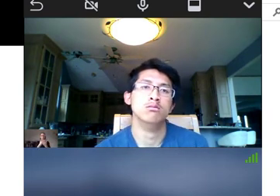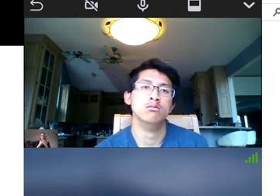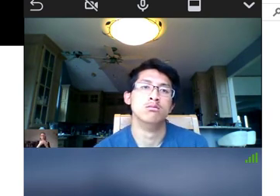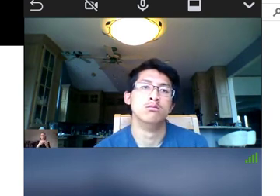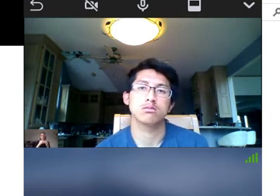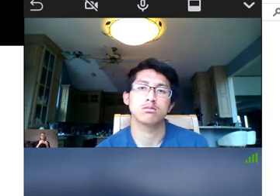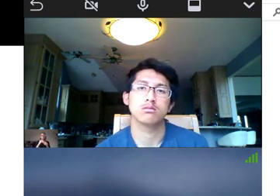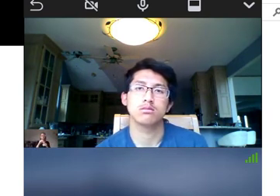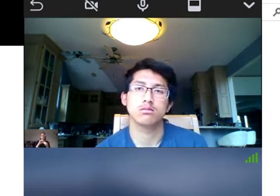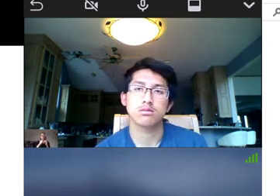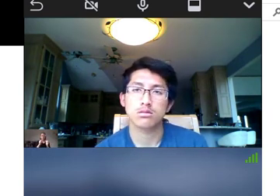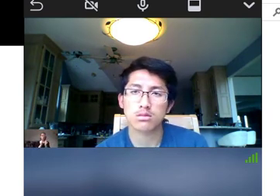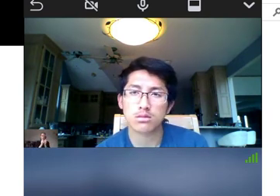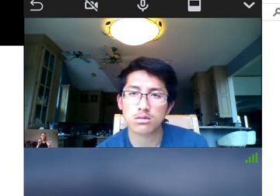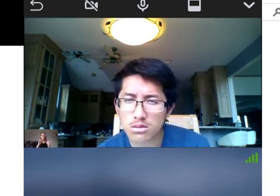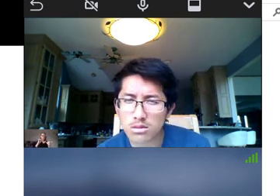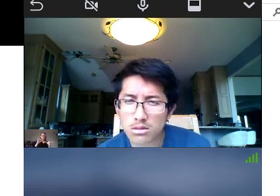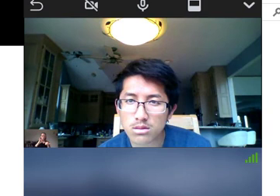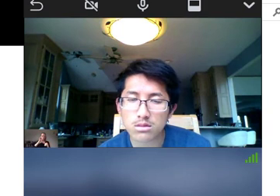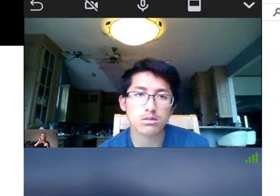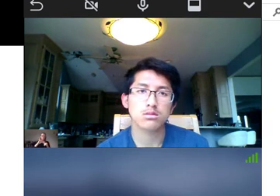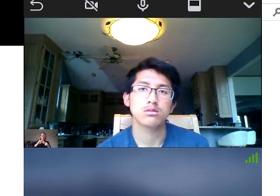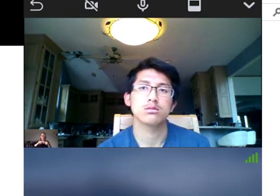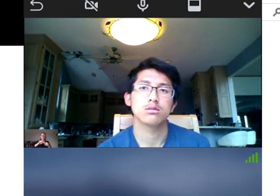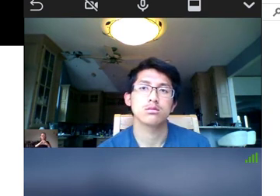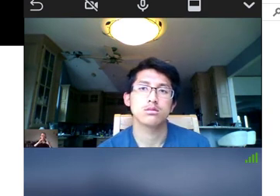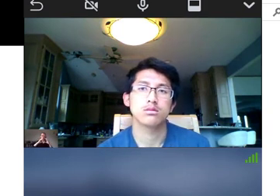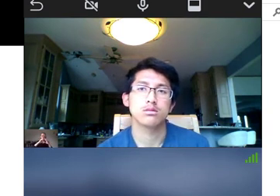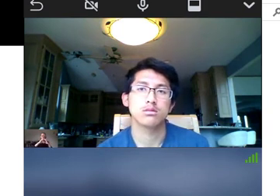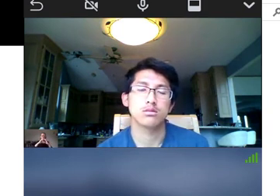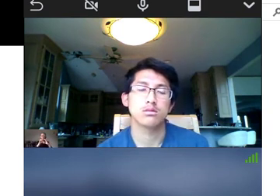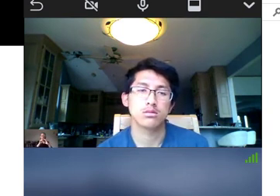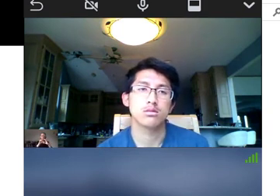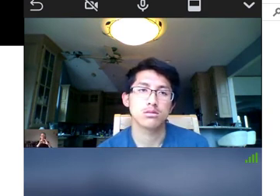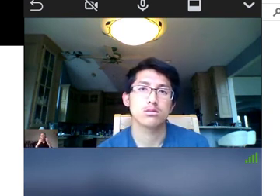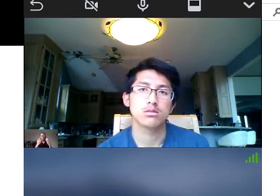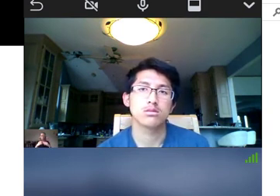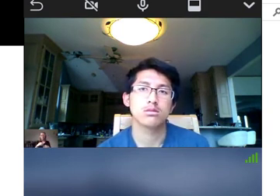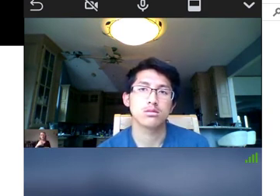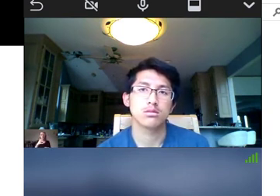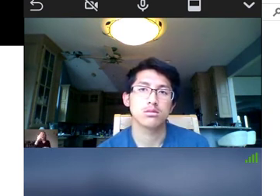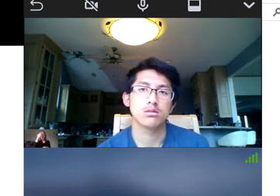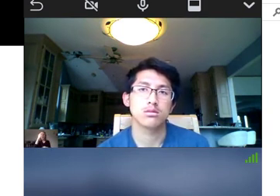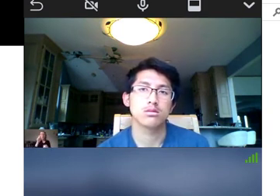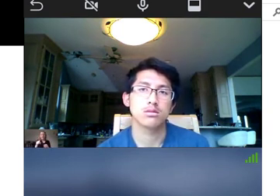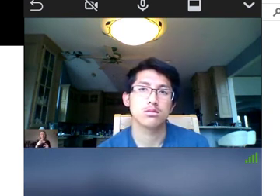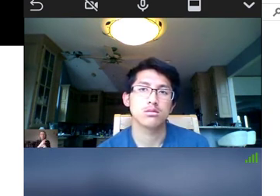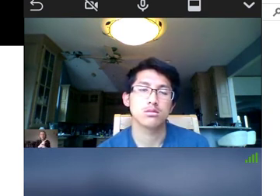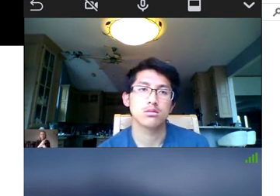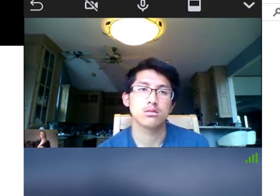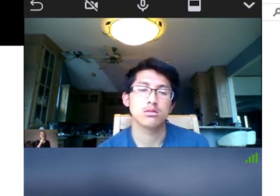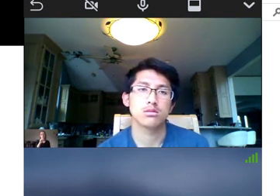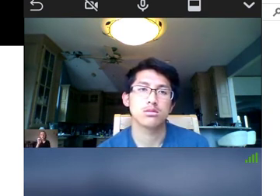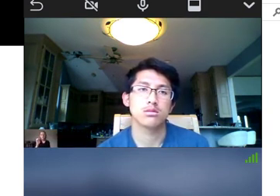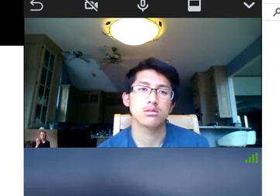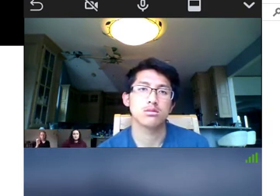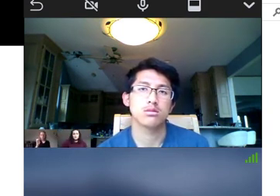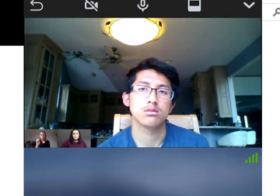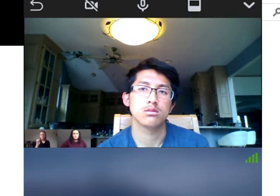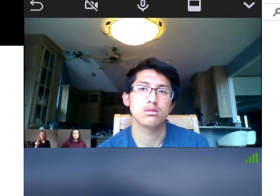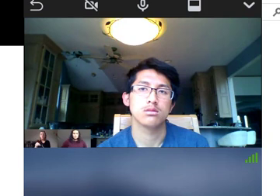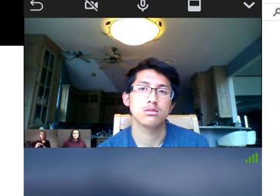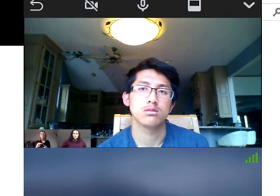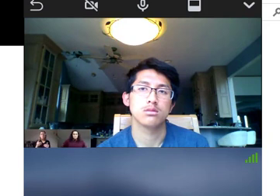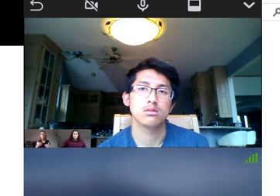So we know we're going to have to calculate our Reynolds number. And then once we do, we need to know whether it's laminar or turbulent flow that we're talking